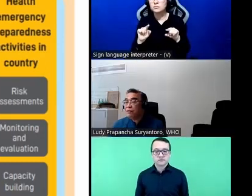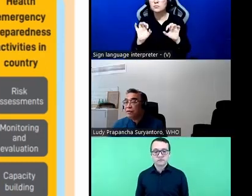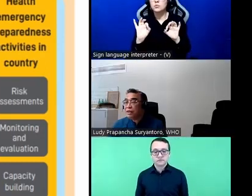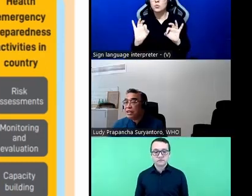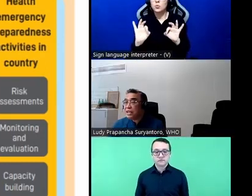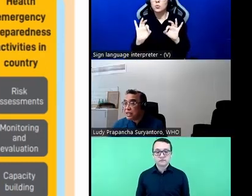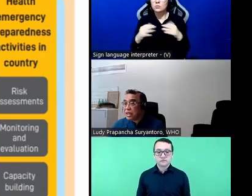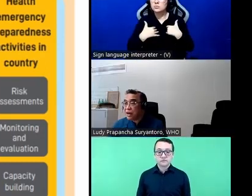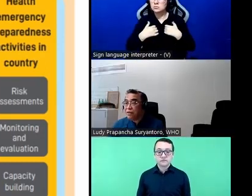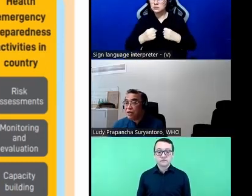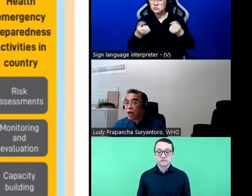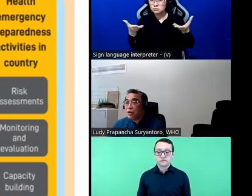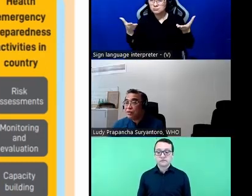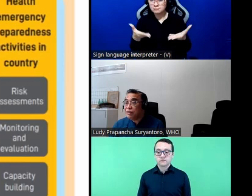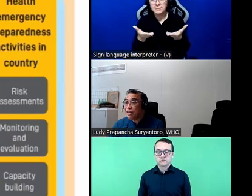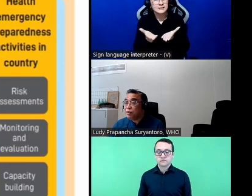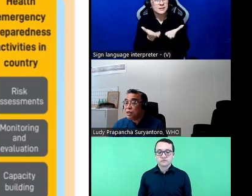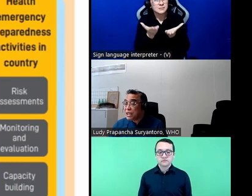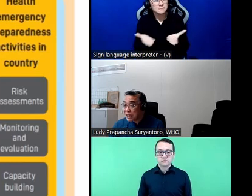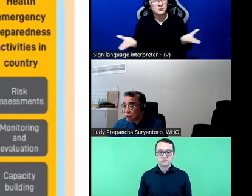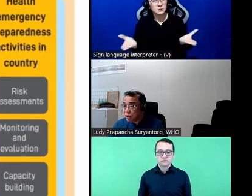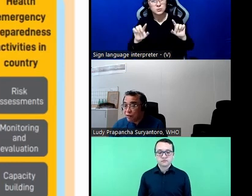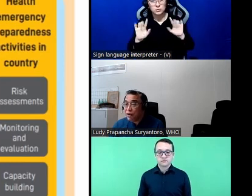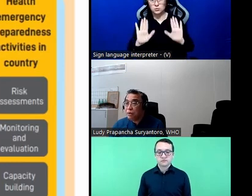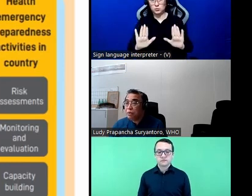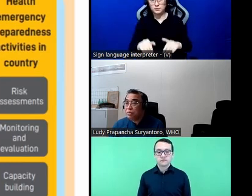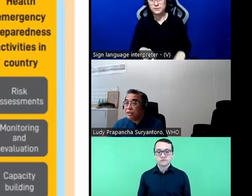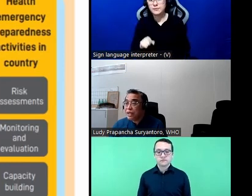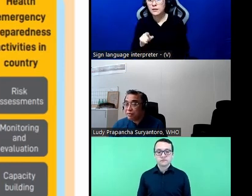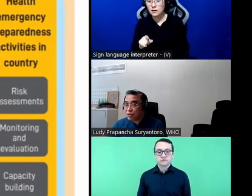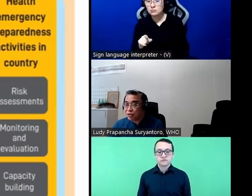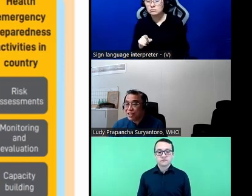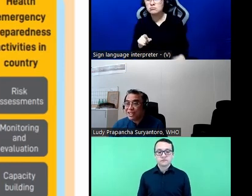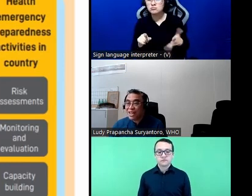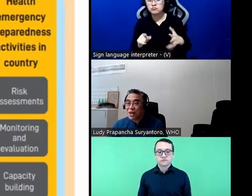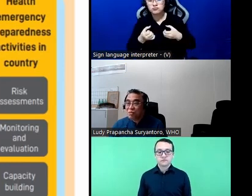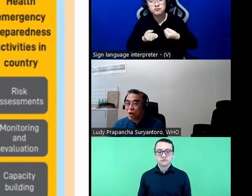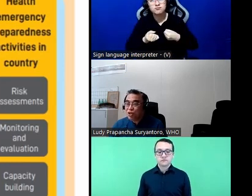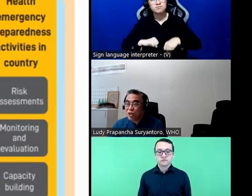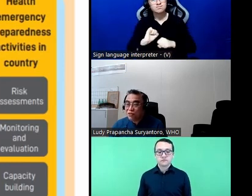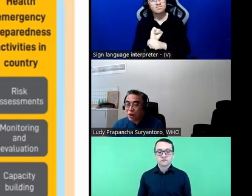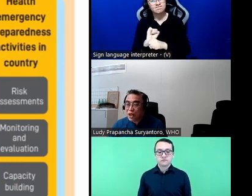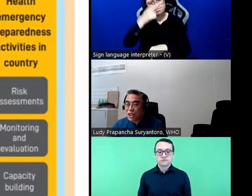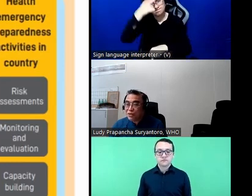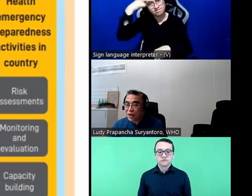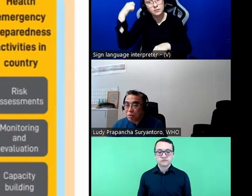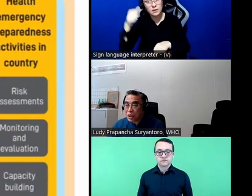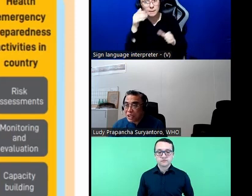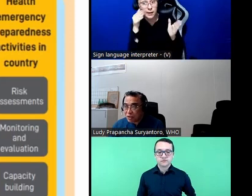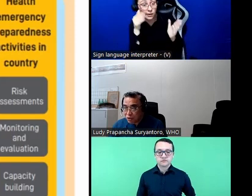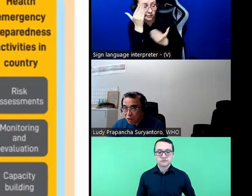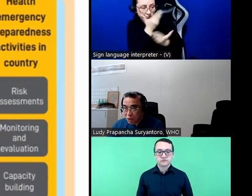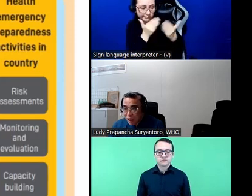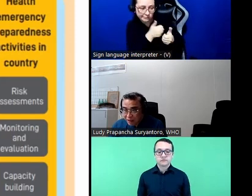our existing effort on risk assessment that is already available, but is adapted to city, monitoring evaluation